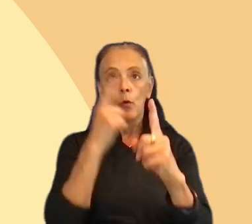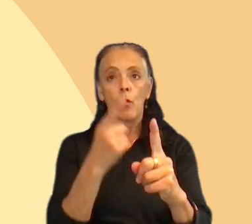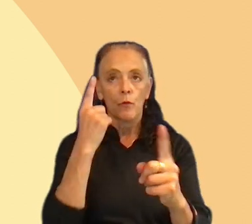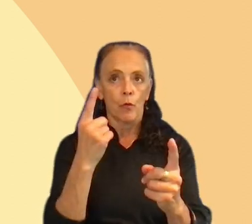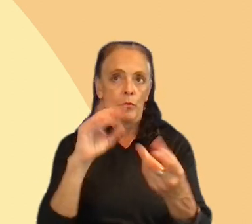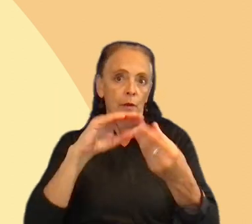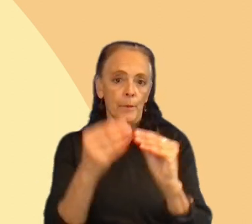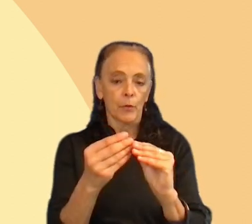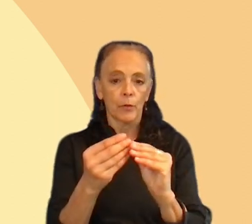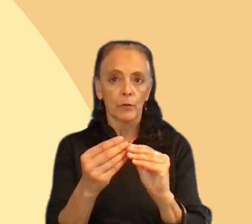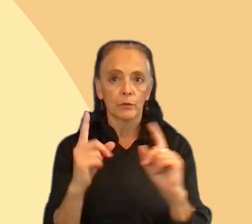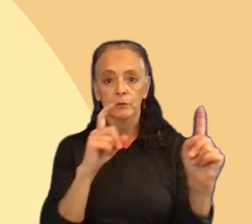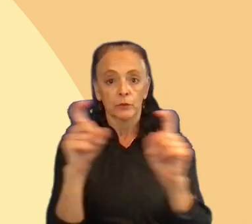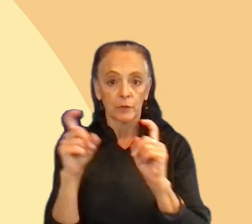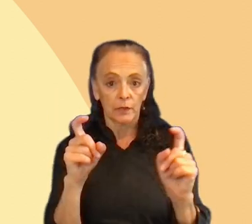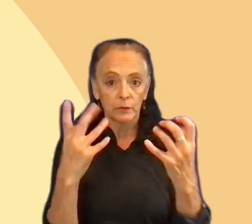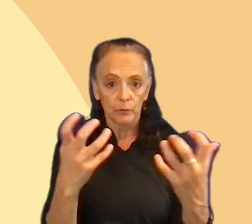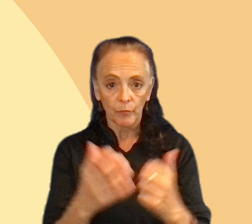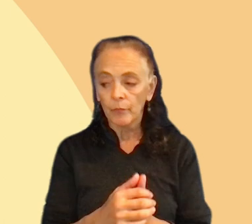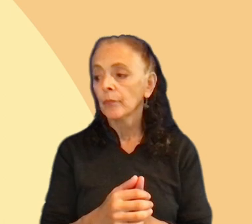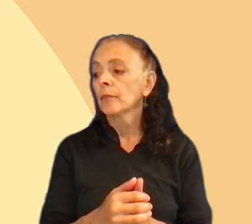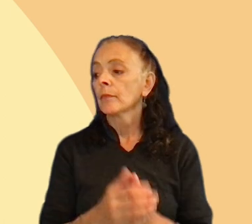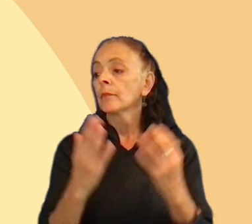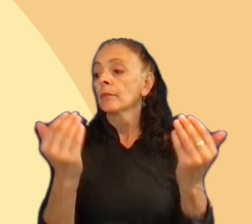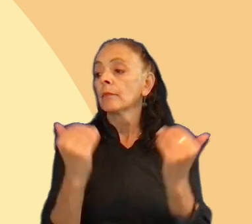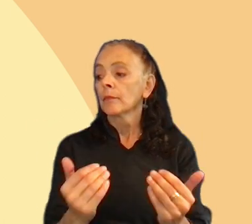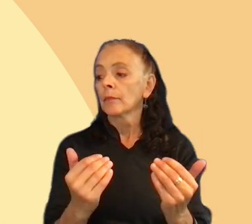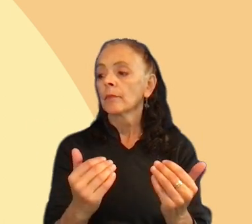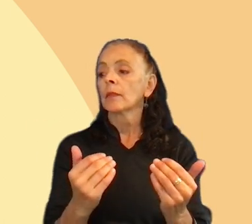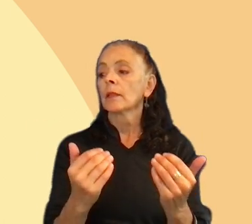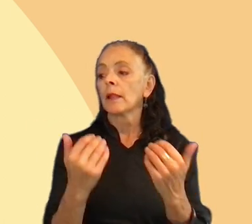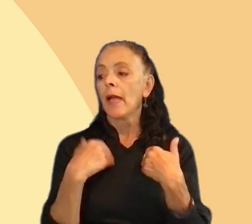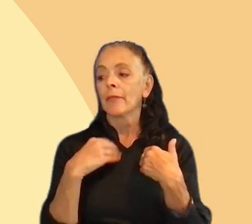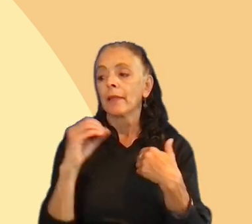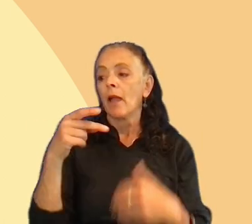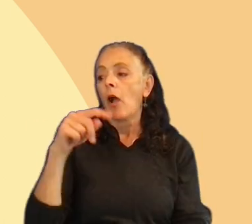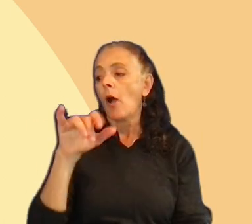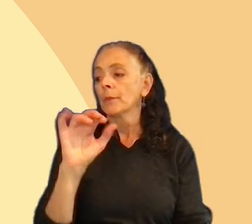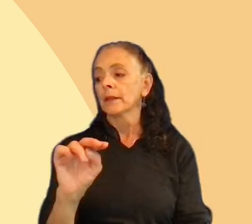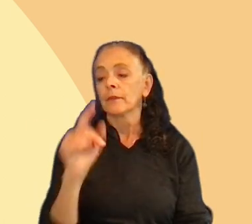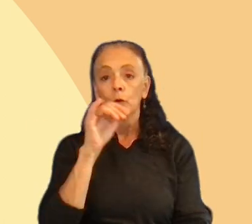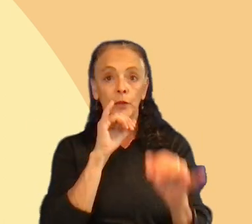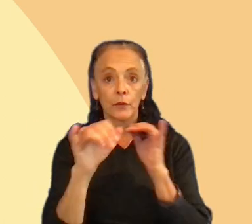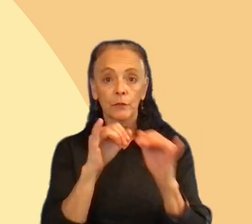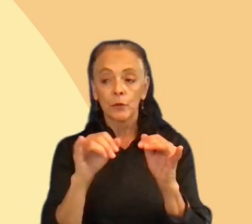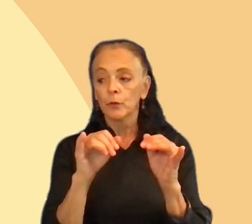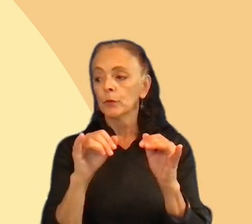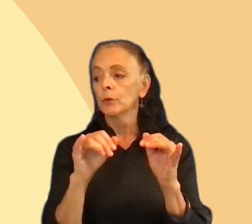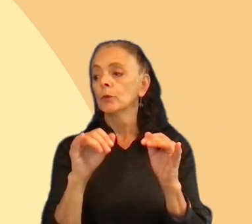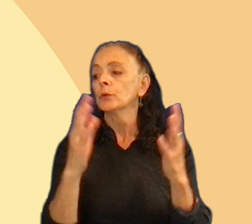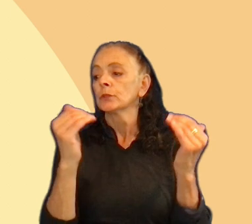of service and going on we had the opt-in for the interviews so we had a